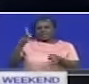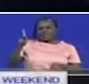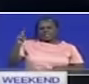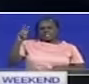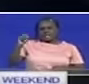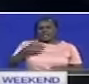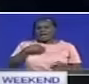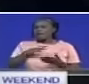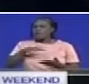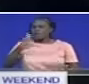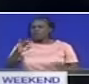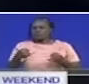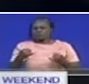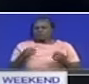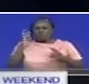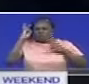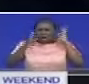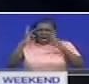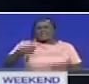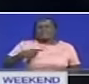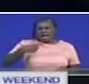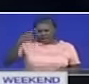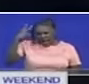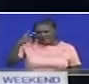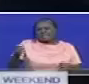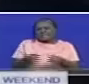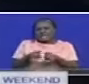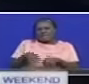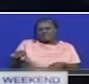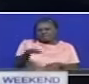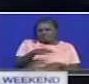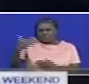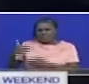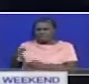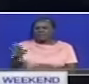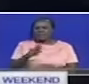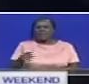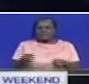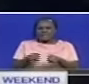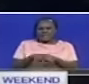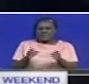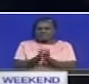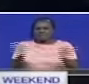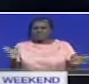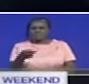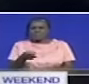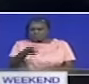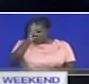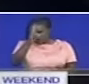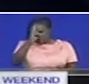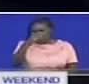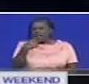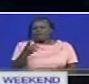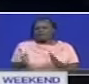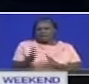Onsarigo reports, tension remains high in Moyale and its environs, even as Inspector General David Kimaiyo laid out the plan to